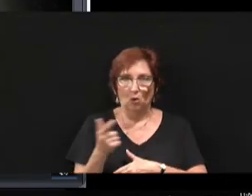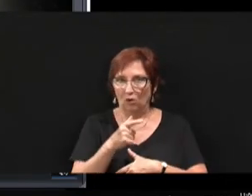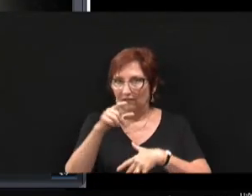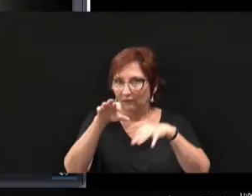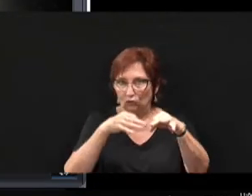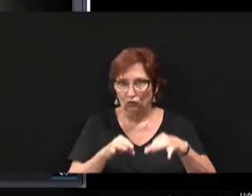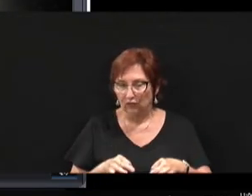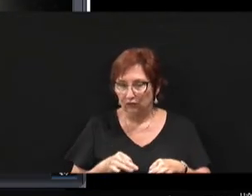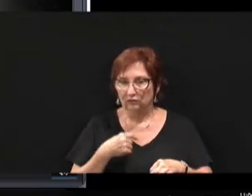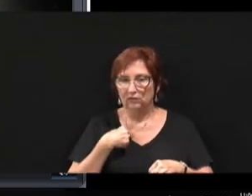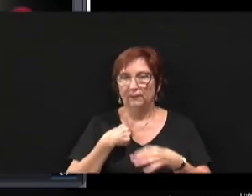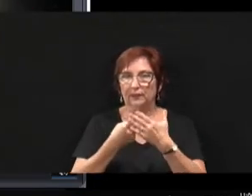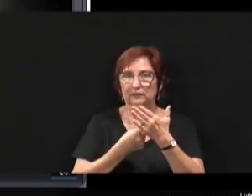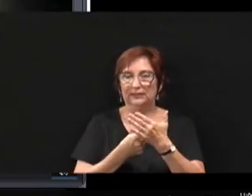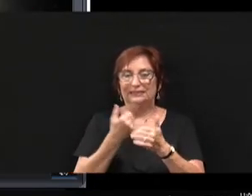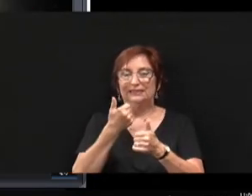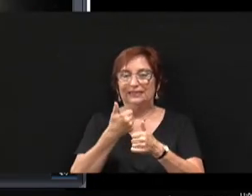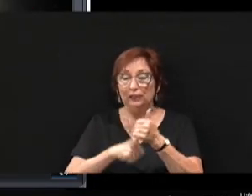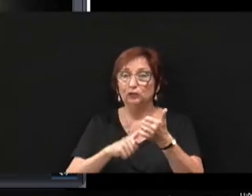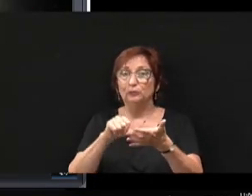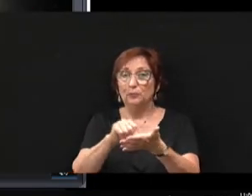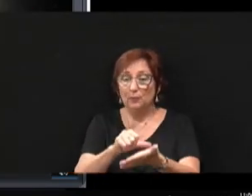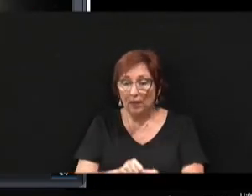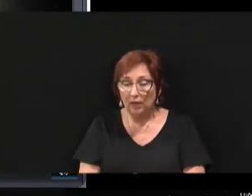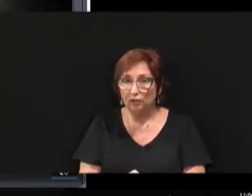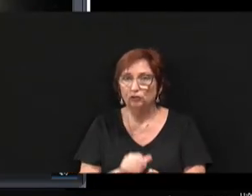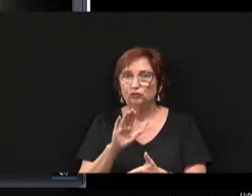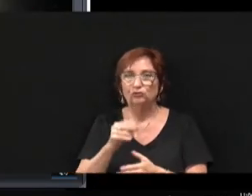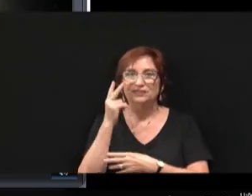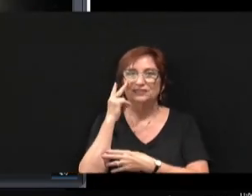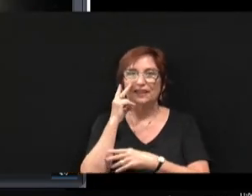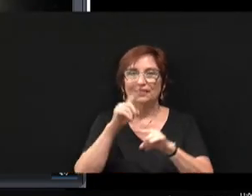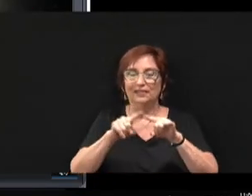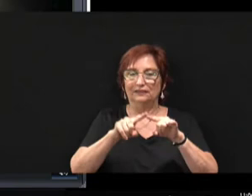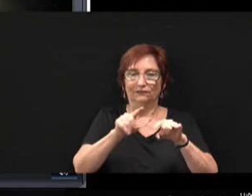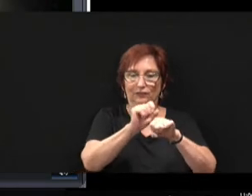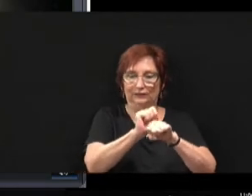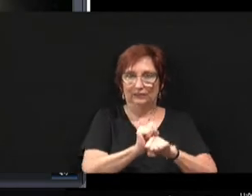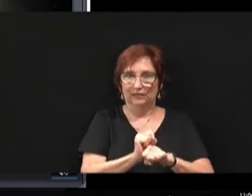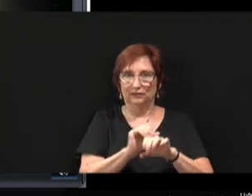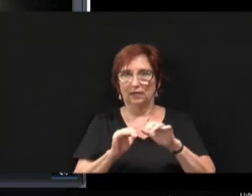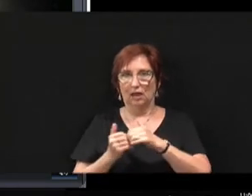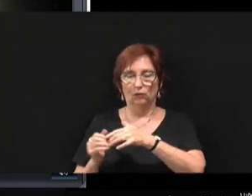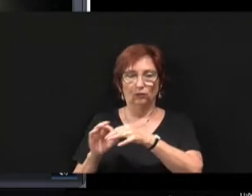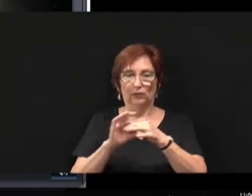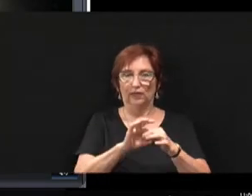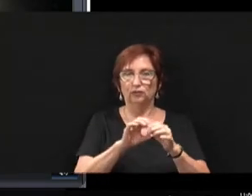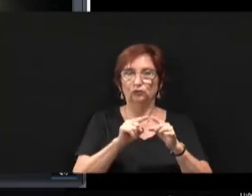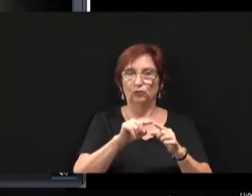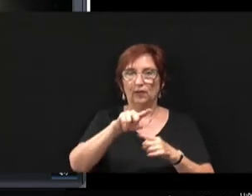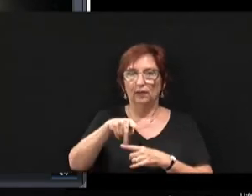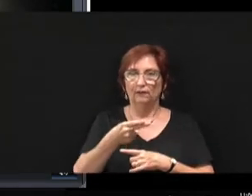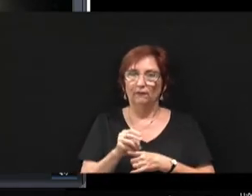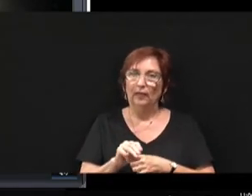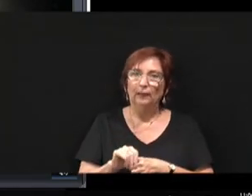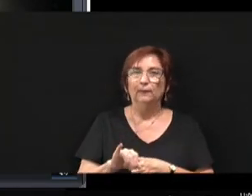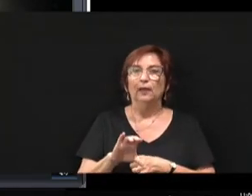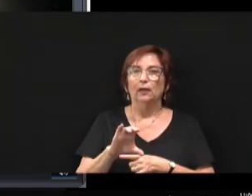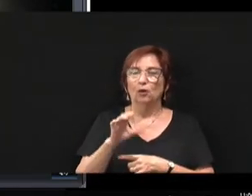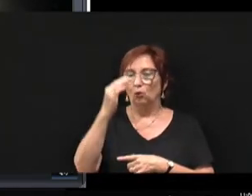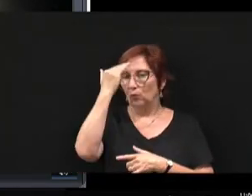through this each page so you can see the different tasks and how it relates to phonemic awareness. On